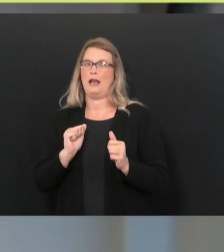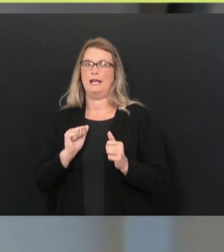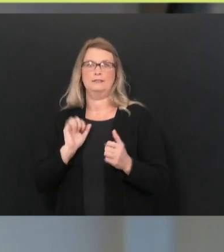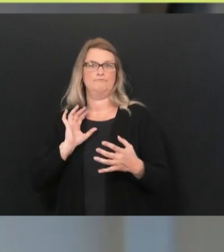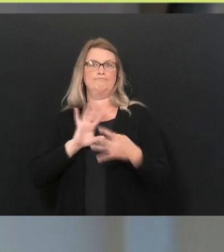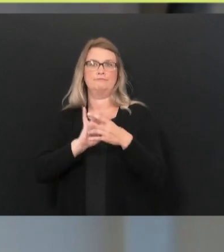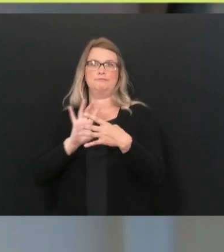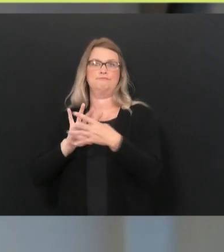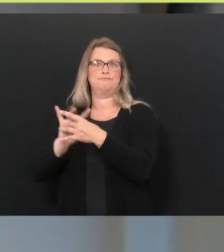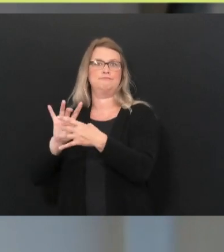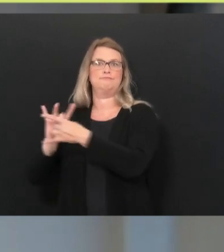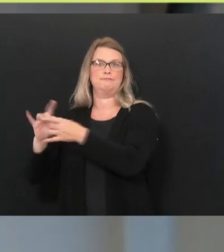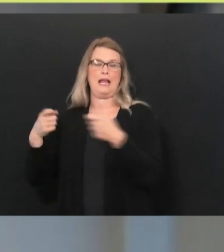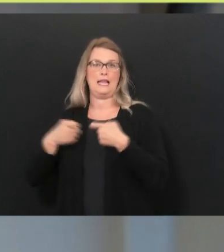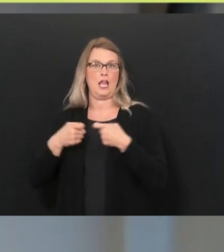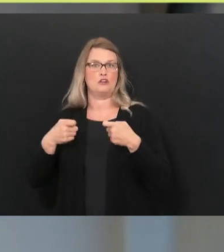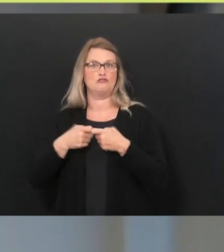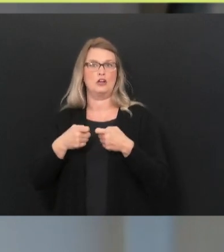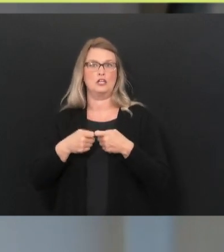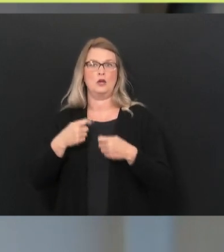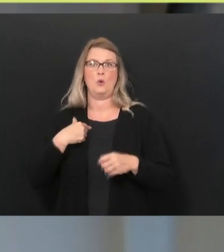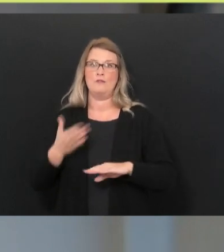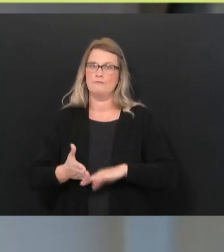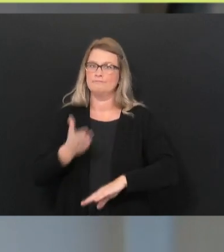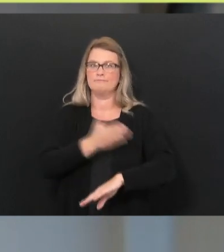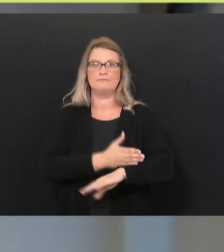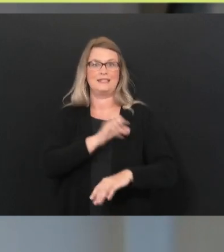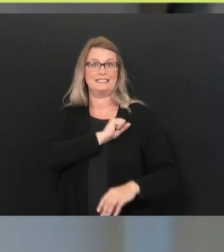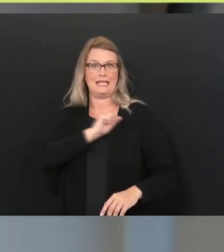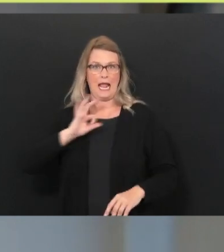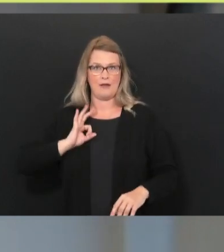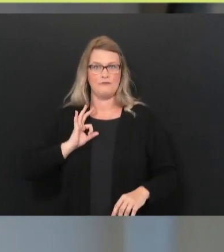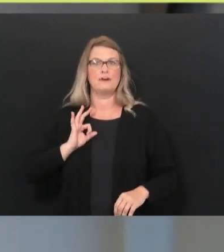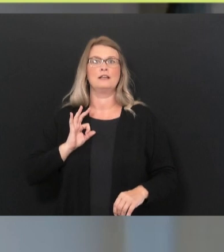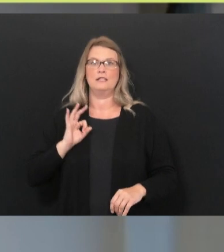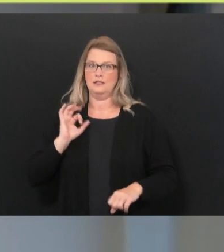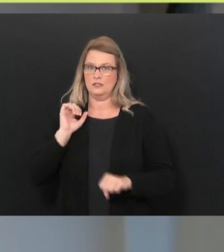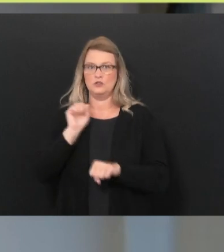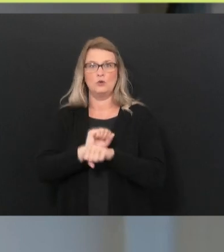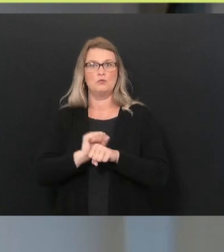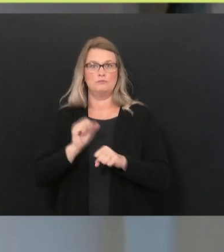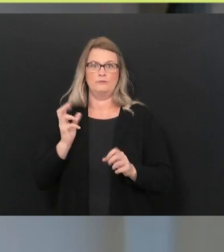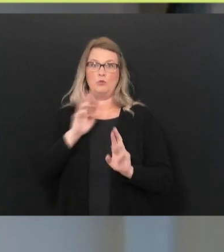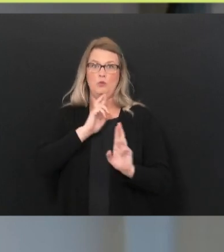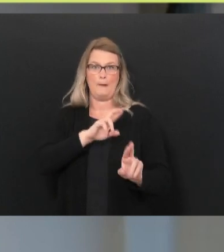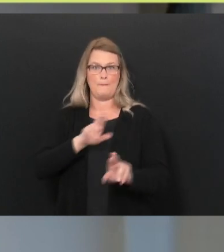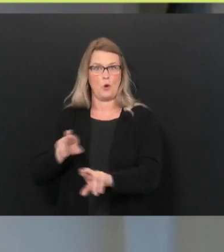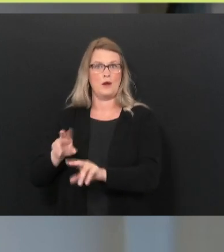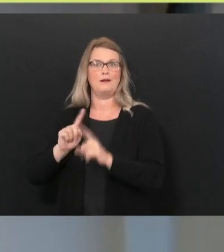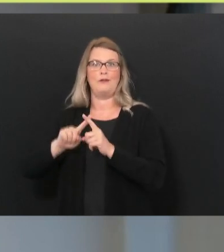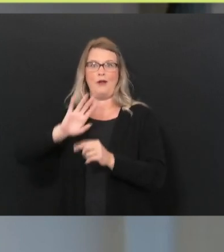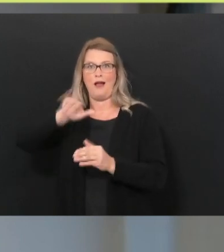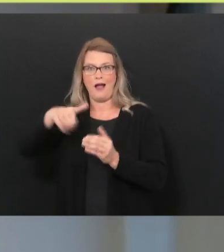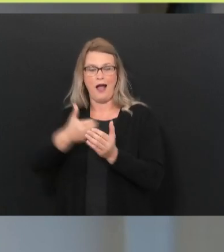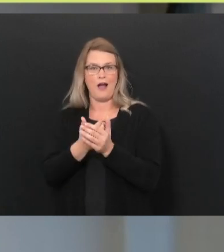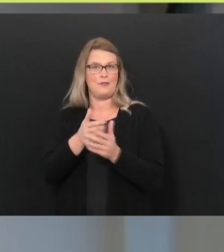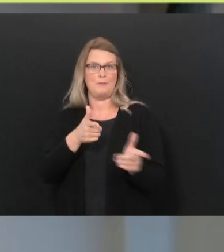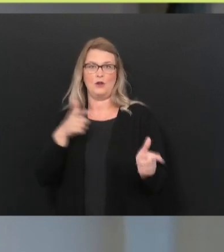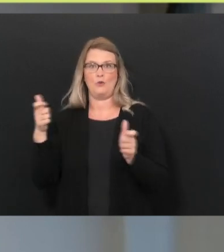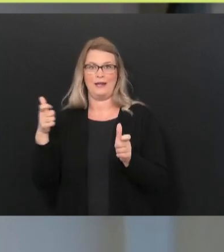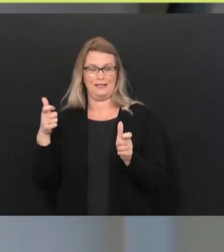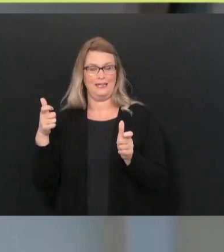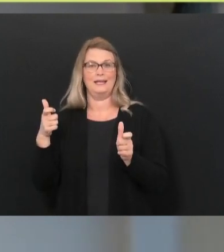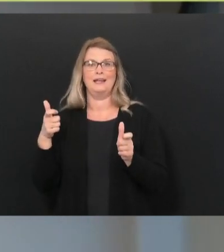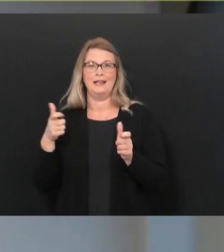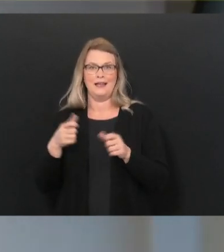electronic reporting, we have ramped up surge staff to make sure that we can work with each of those individually as quickly as possible to get that on